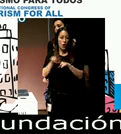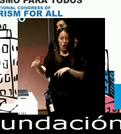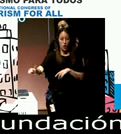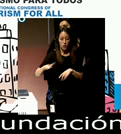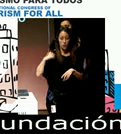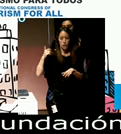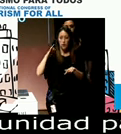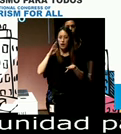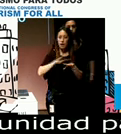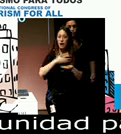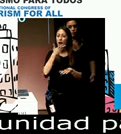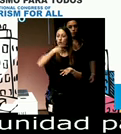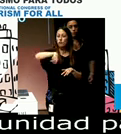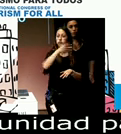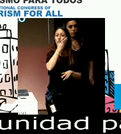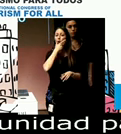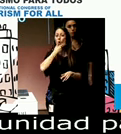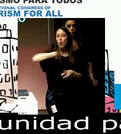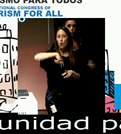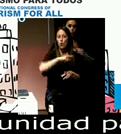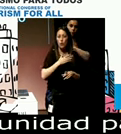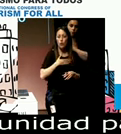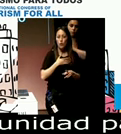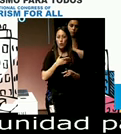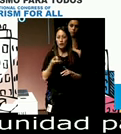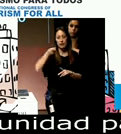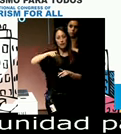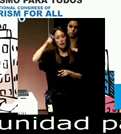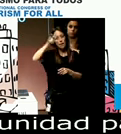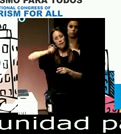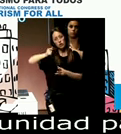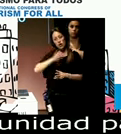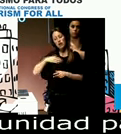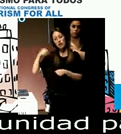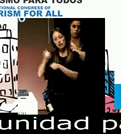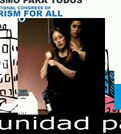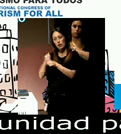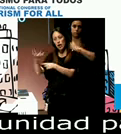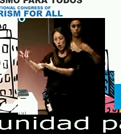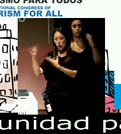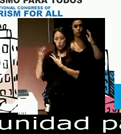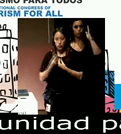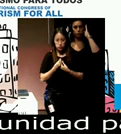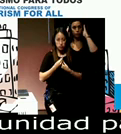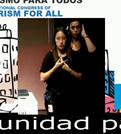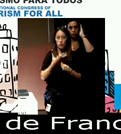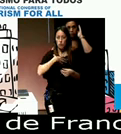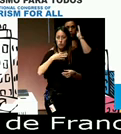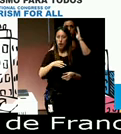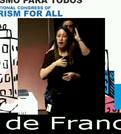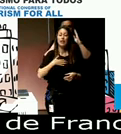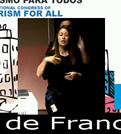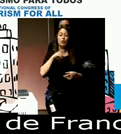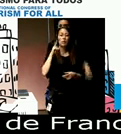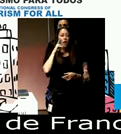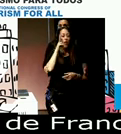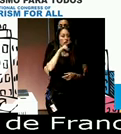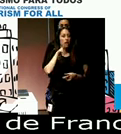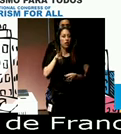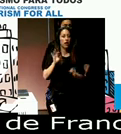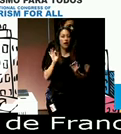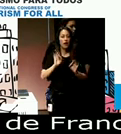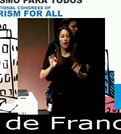with us. We really do not want to be seen as a French-only website. So thank